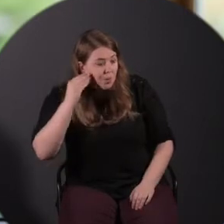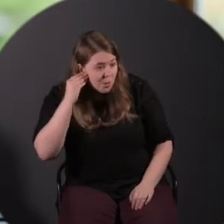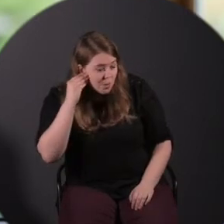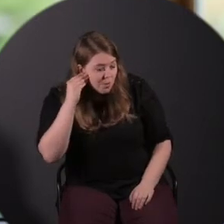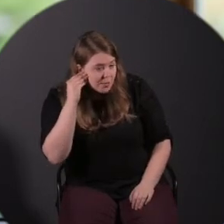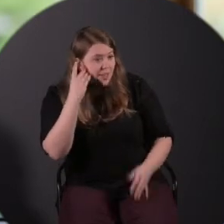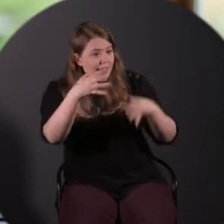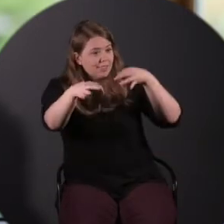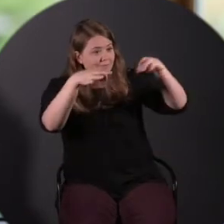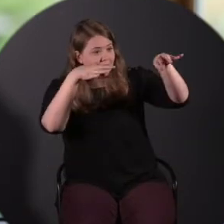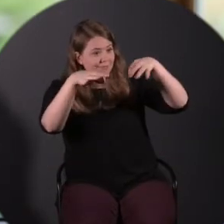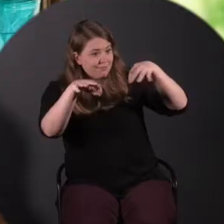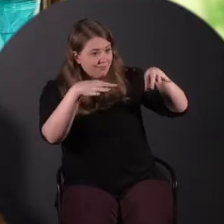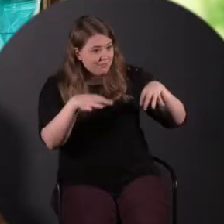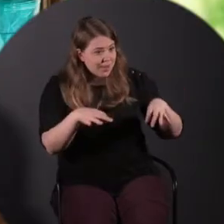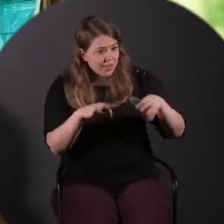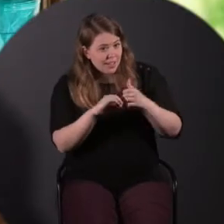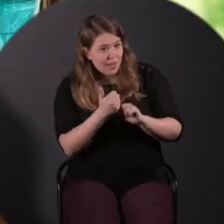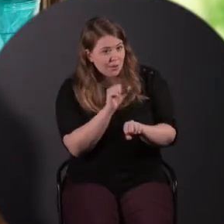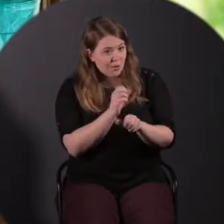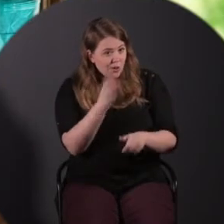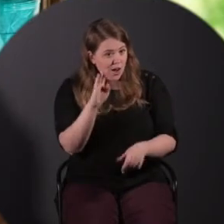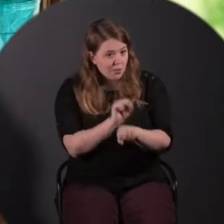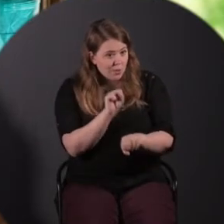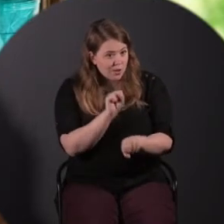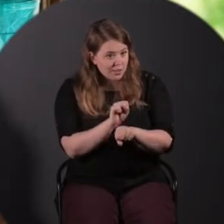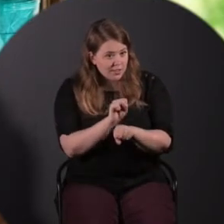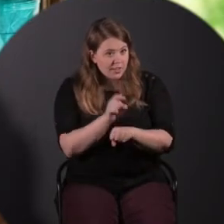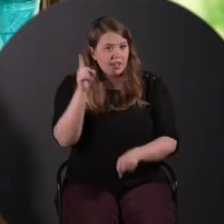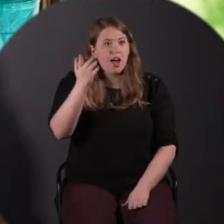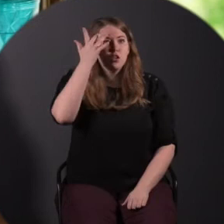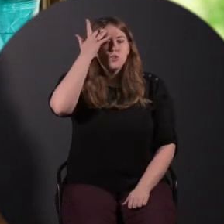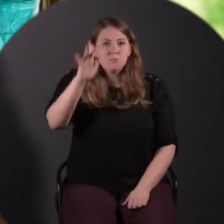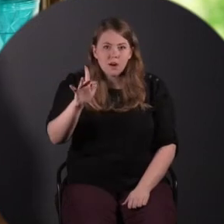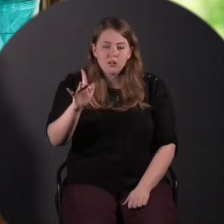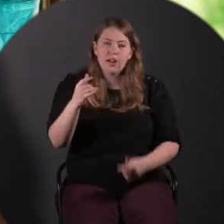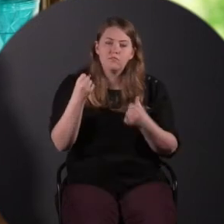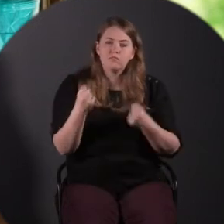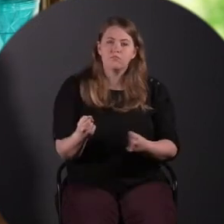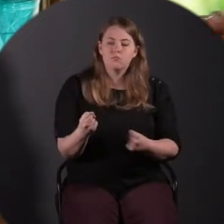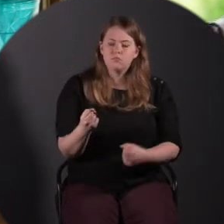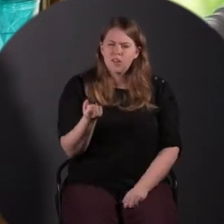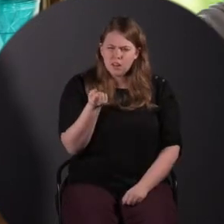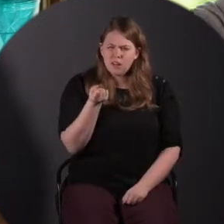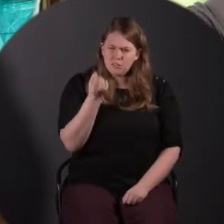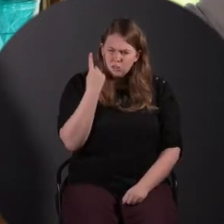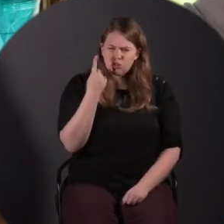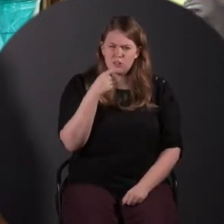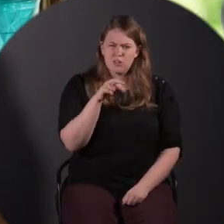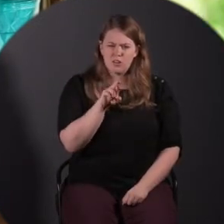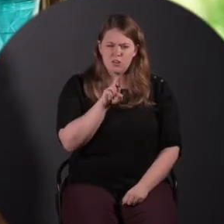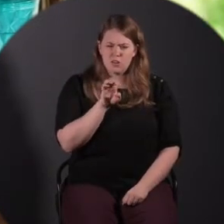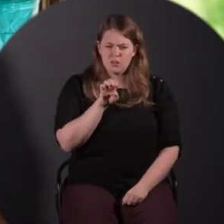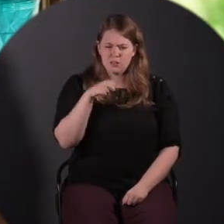more thoroughly the way of God. He's smart. He's prominent. He probably understood repentance, but he didn't